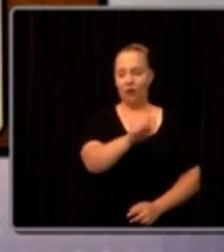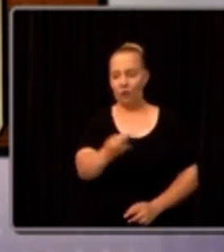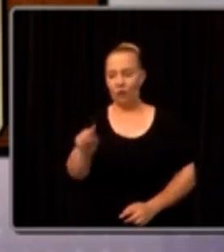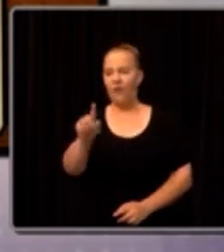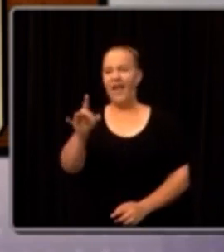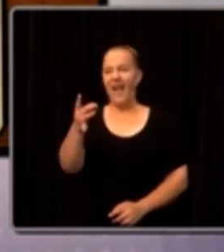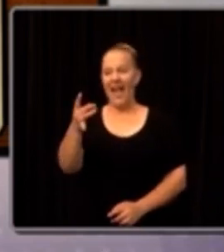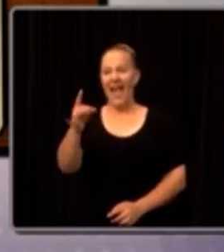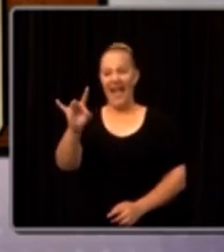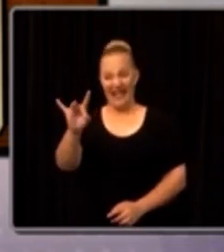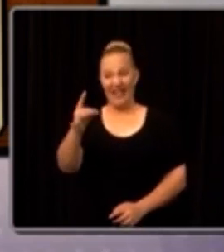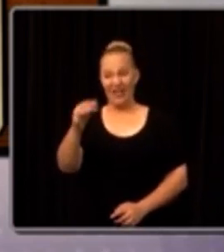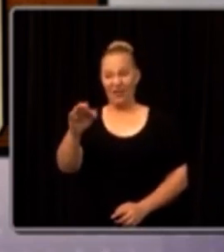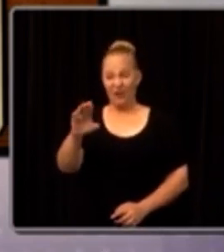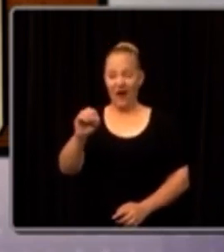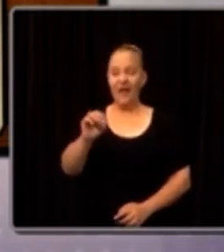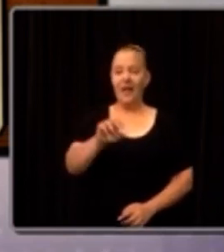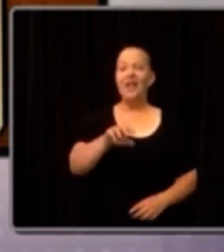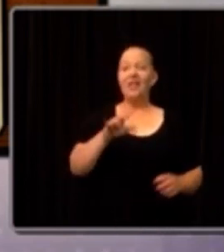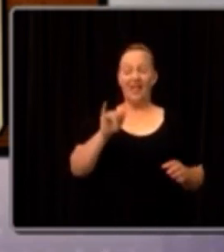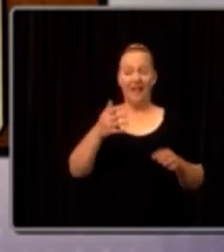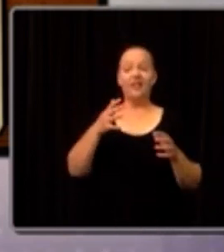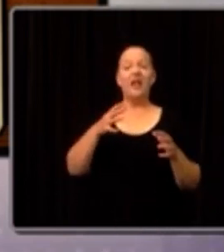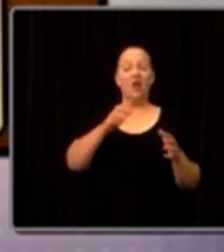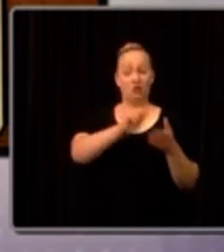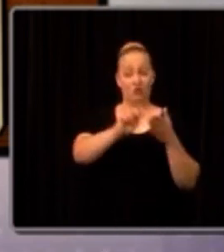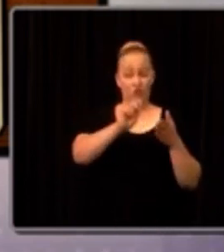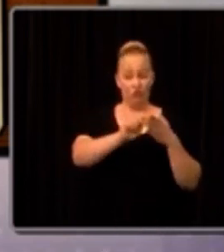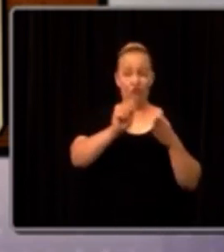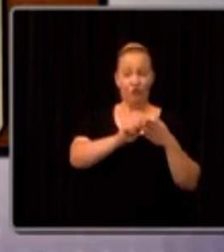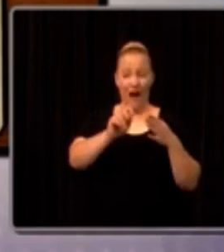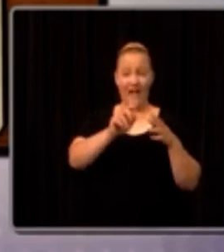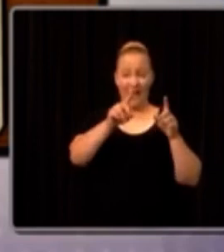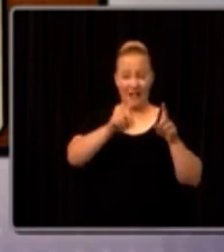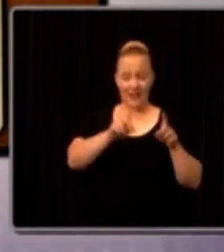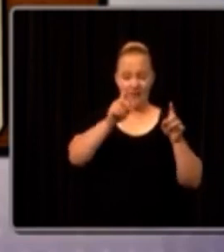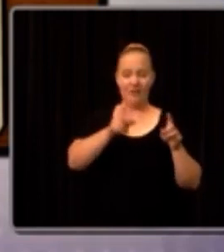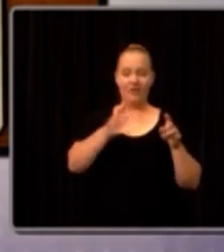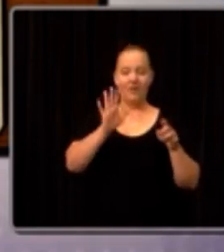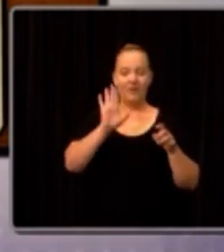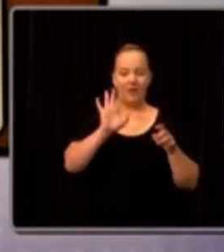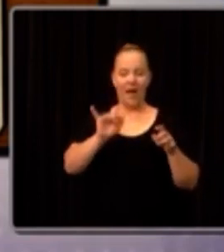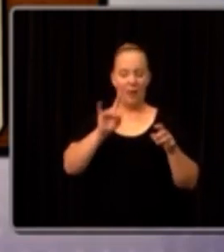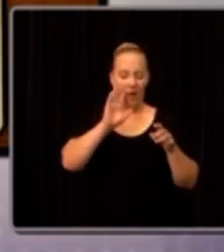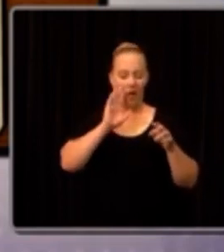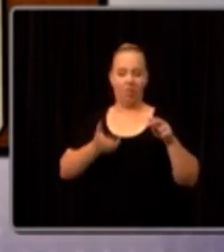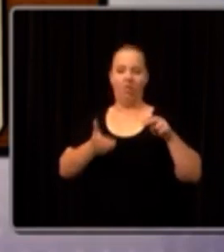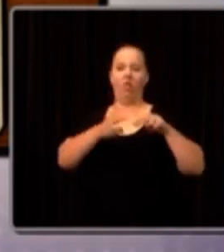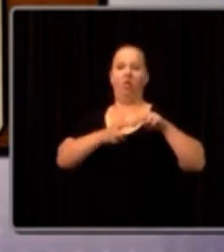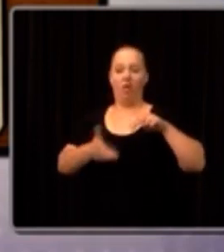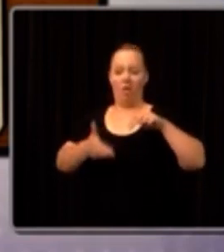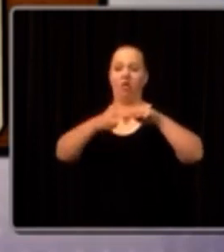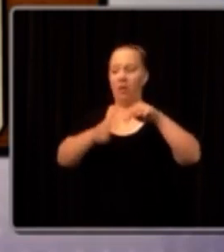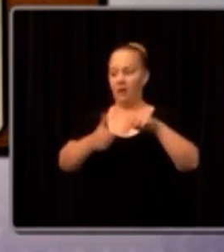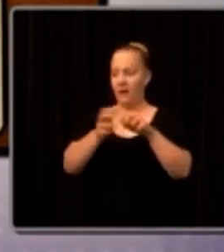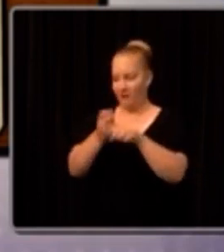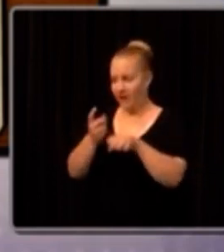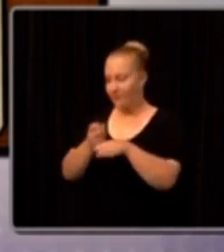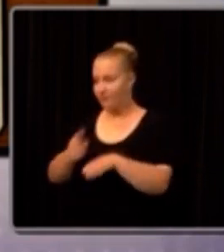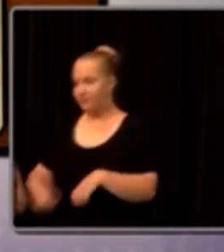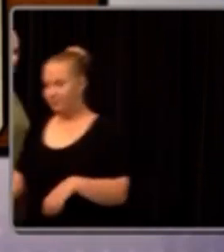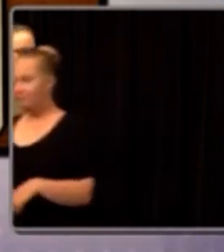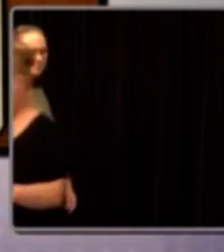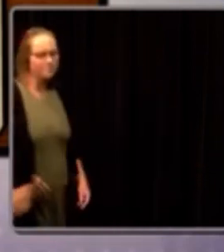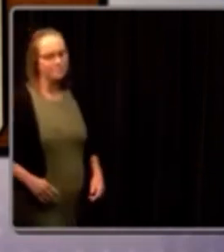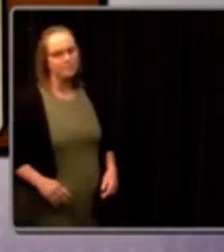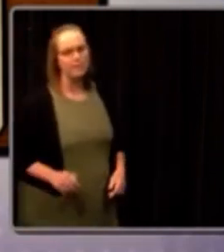cohesive writing experience from grades K through 8 that cumulatively builds on itself year after year. Another piece that we're looking for when we look